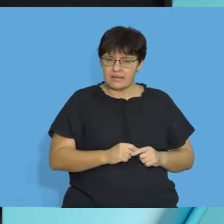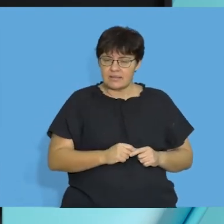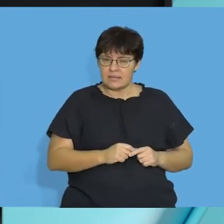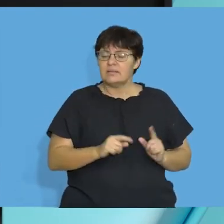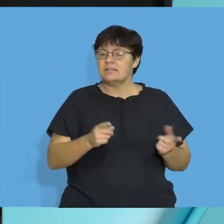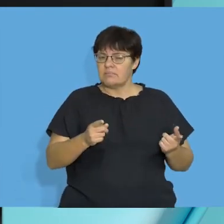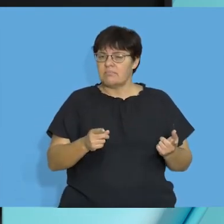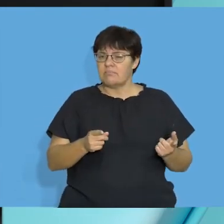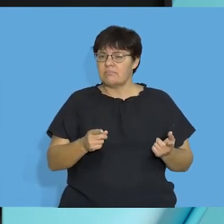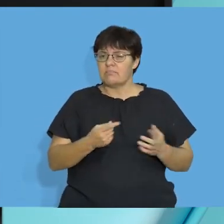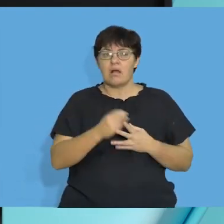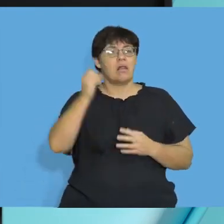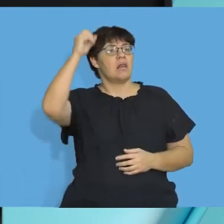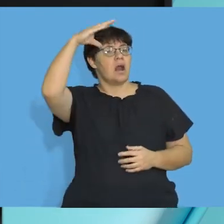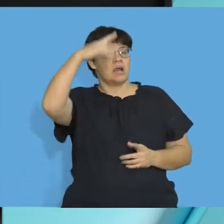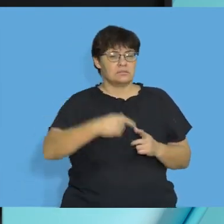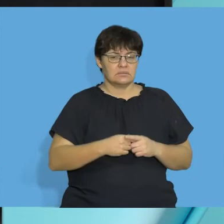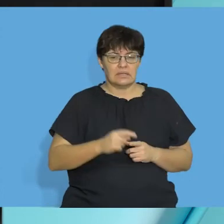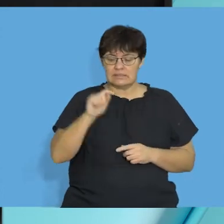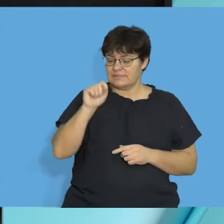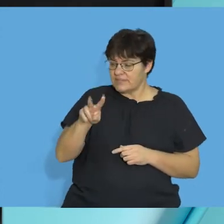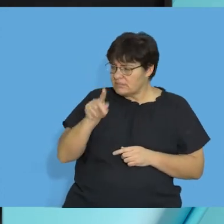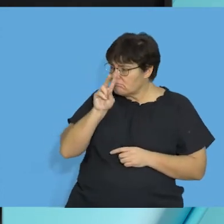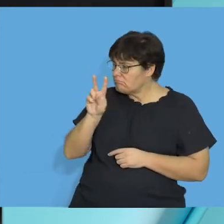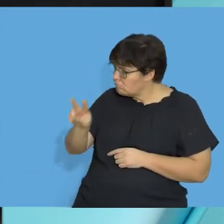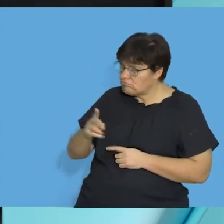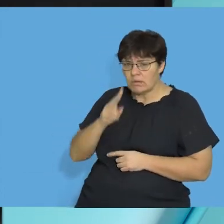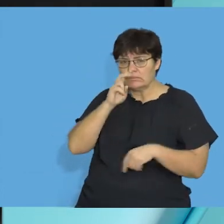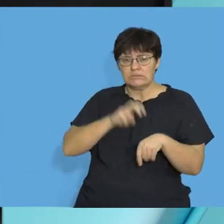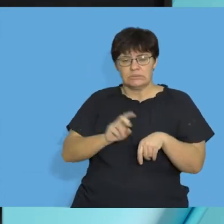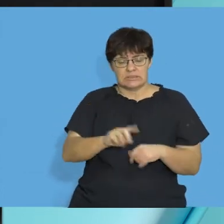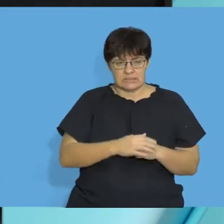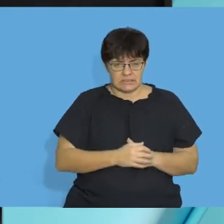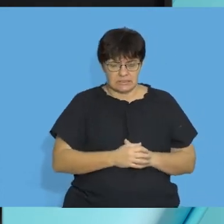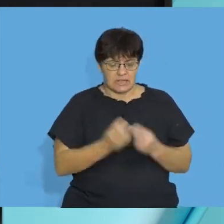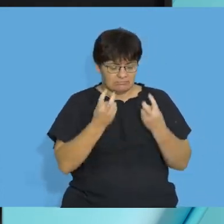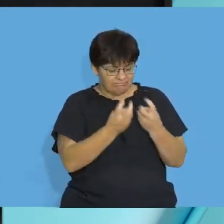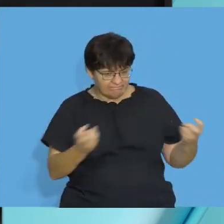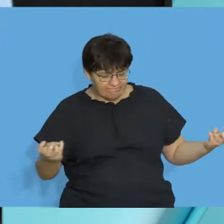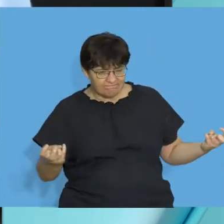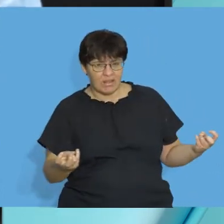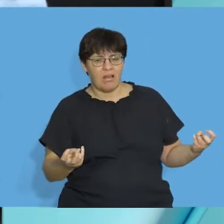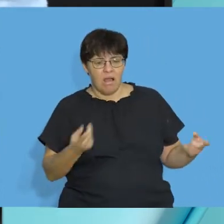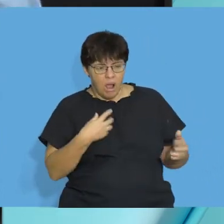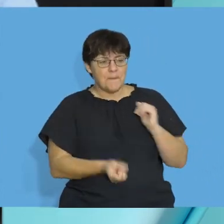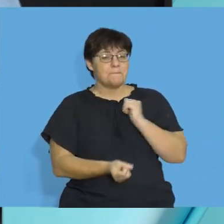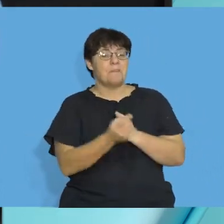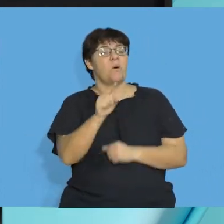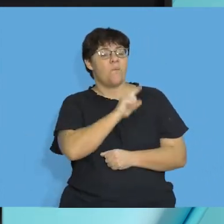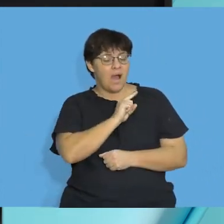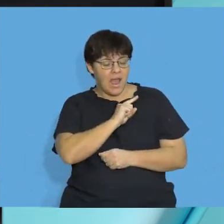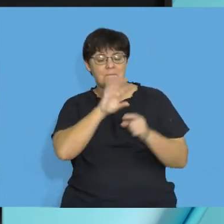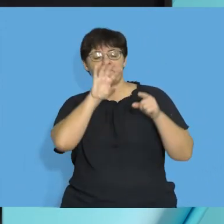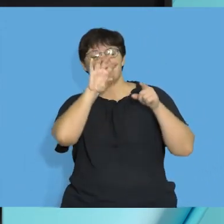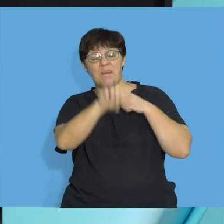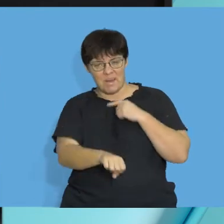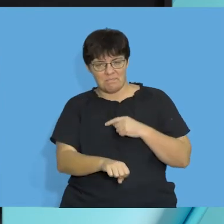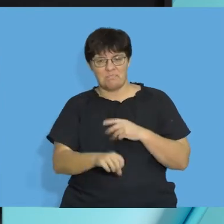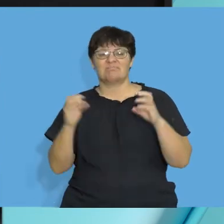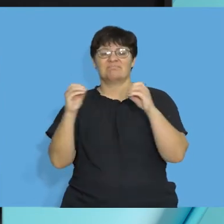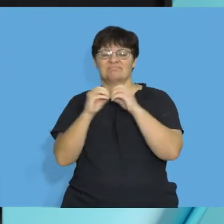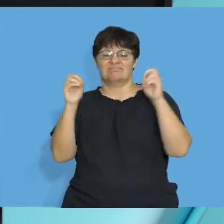as much as what the light is and the televisions that you're watching this on and the devices you're looking, all started because of an understanding of